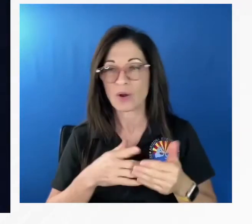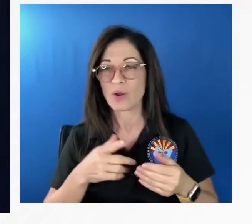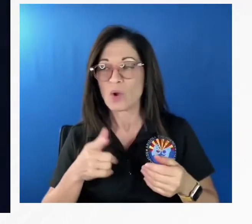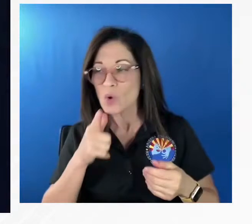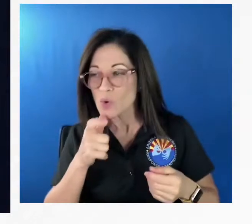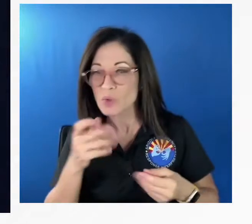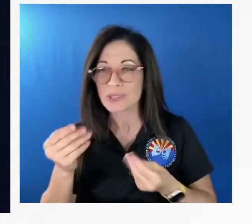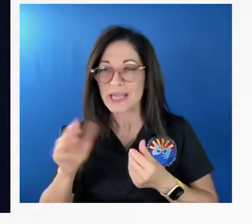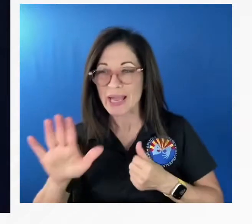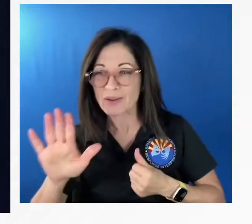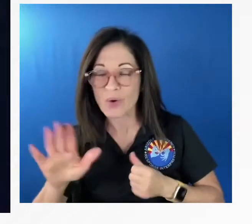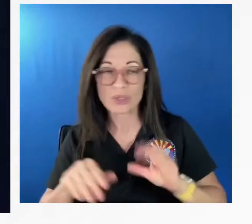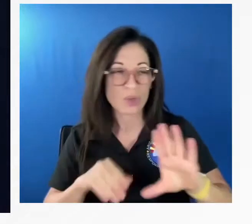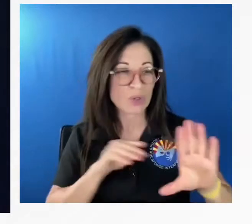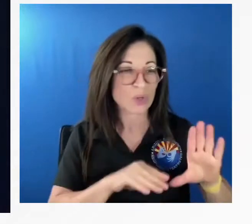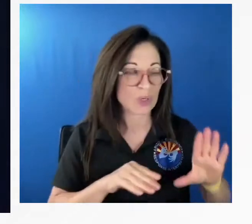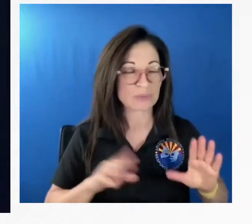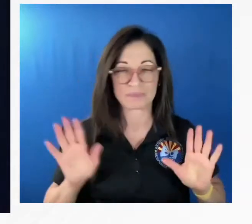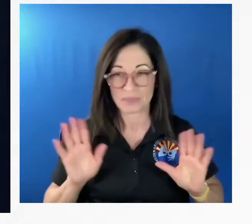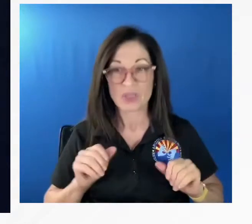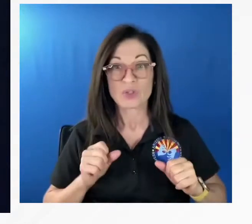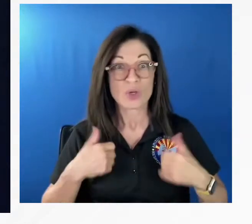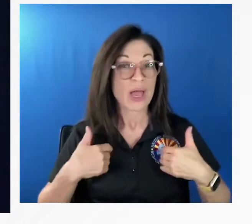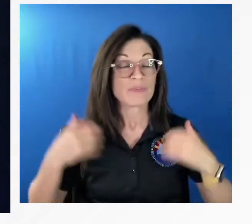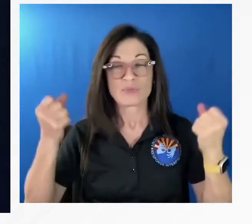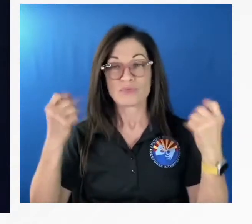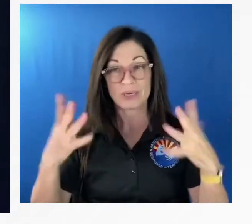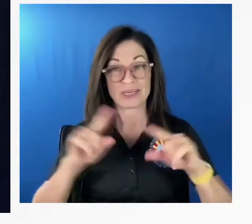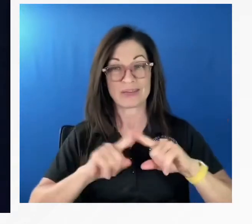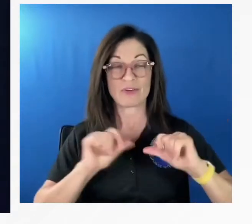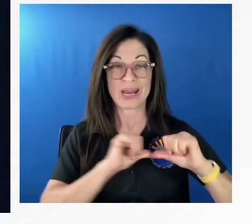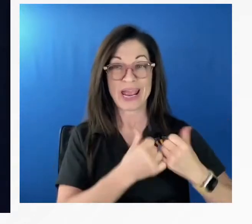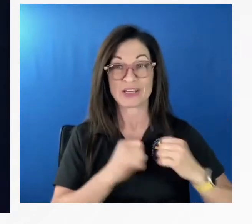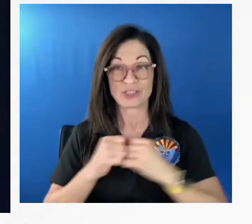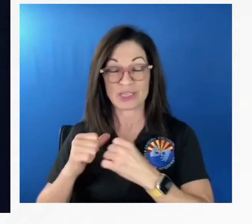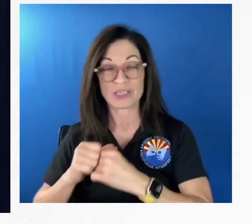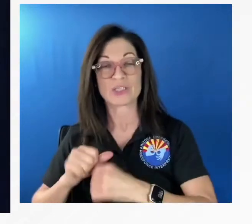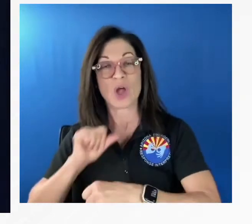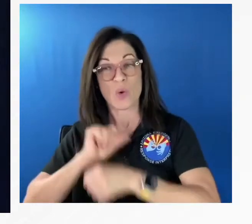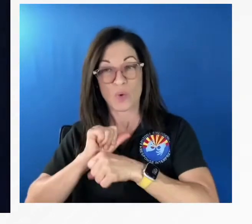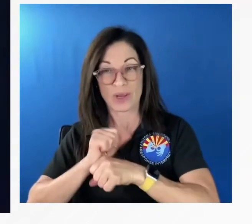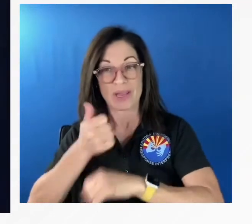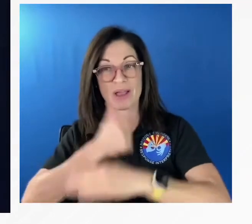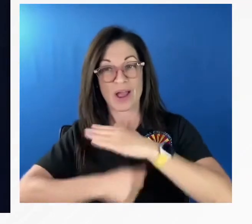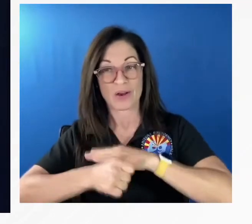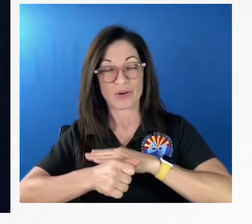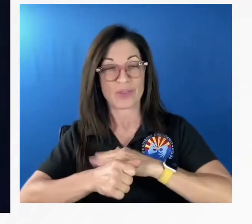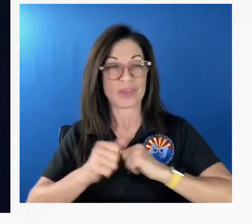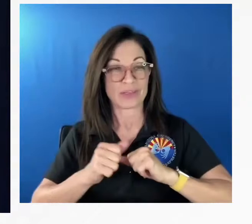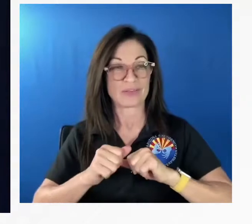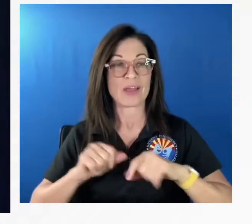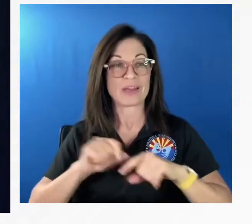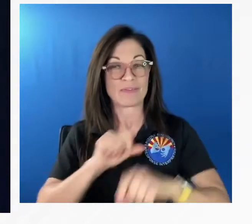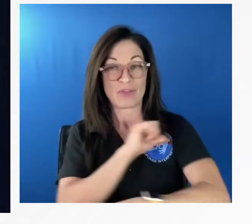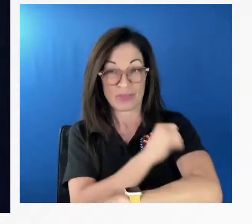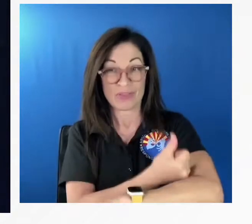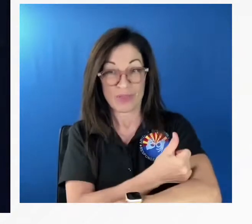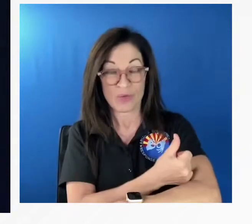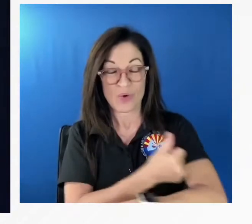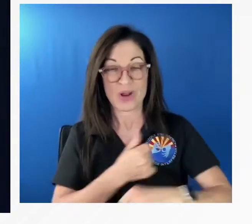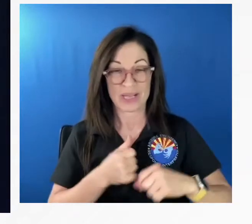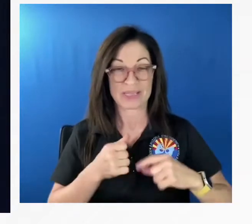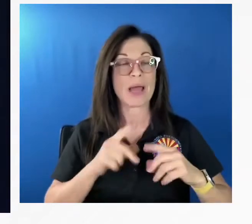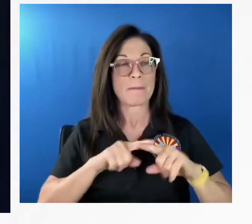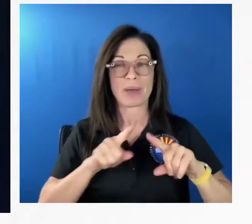So you have all these agencies working together within these delegation of authorities, and it is fluid. So